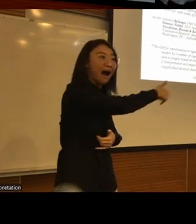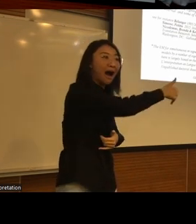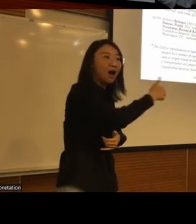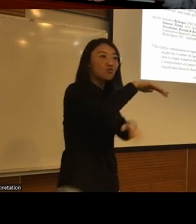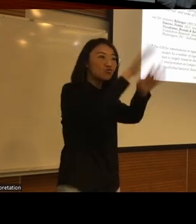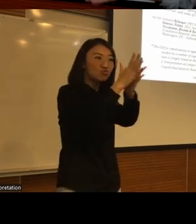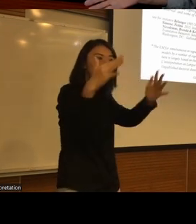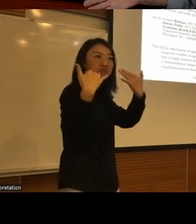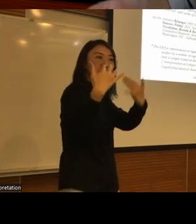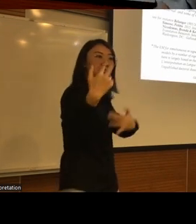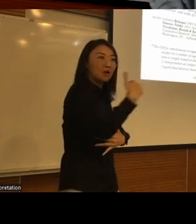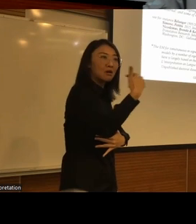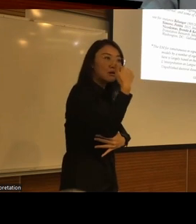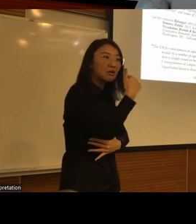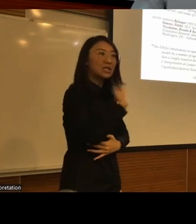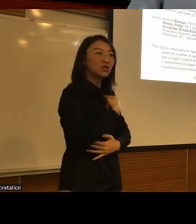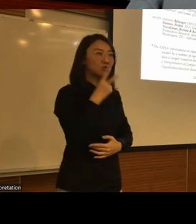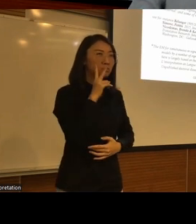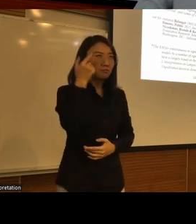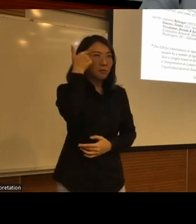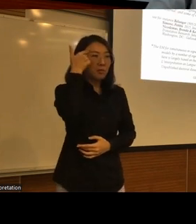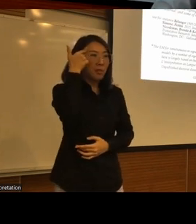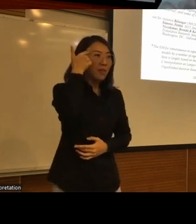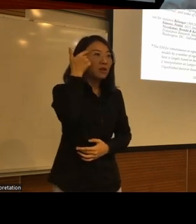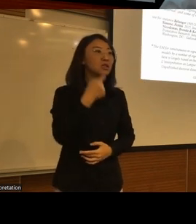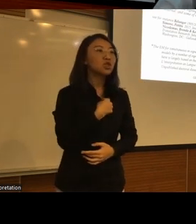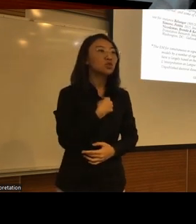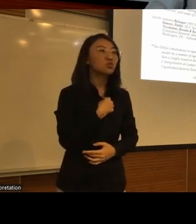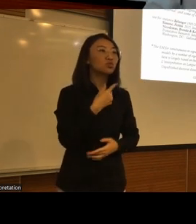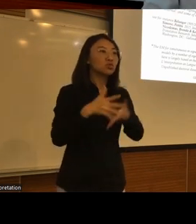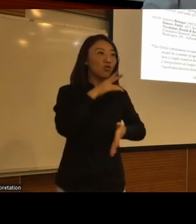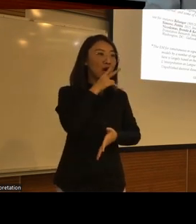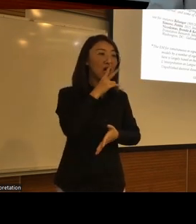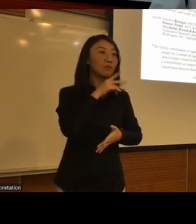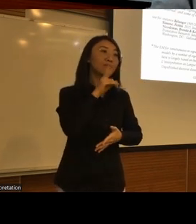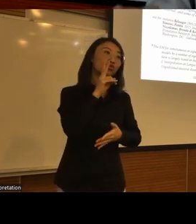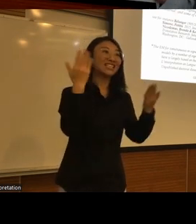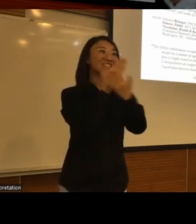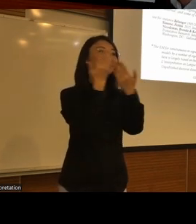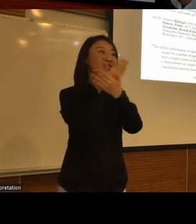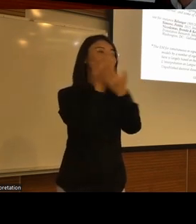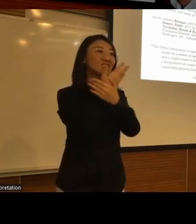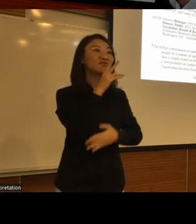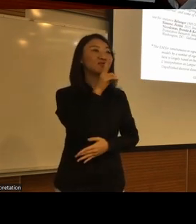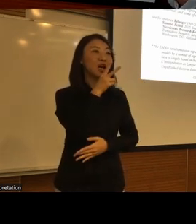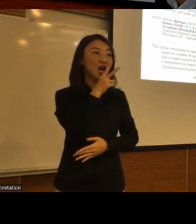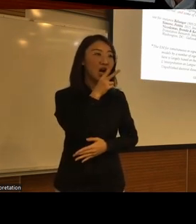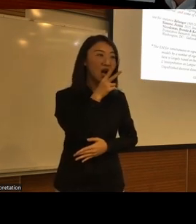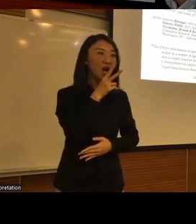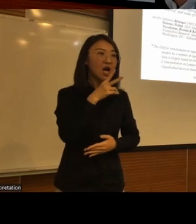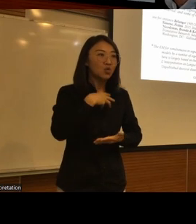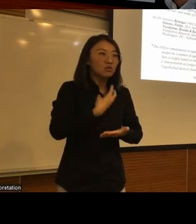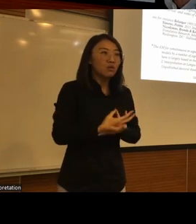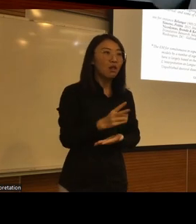this also takes some conscious attention. When they interpret on TV, they have to be careful in